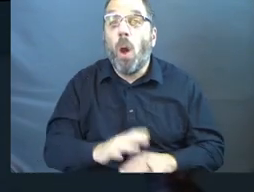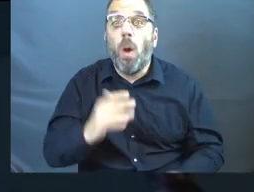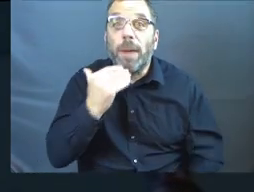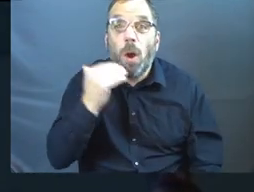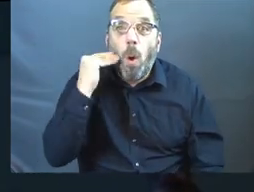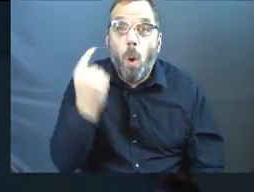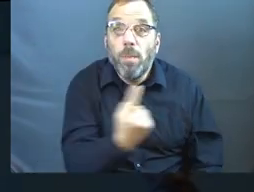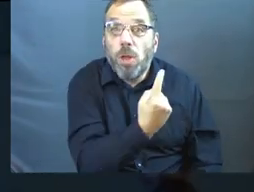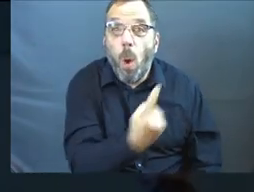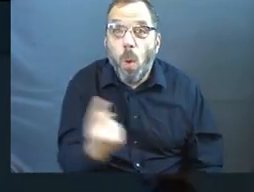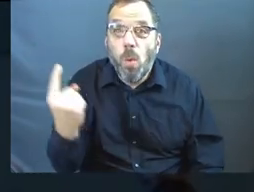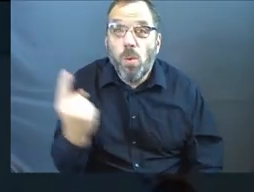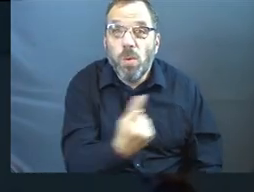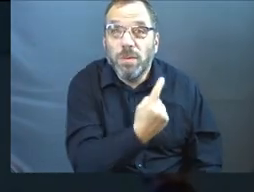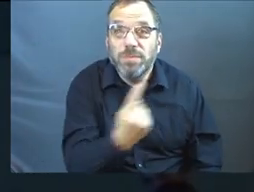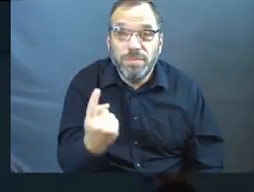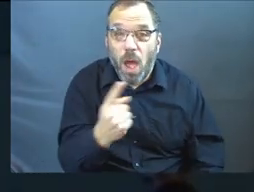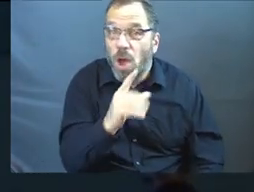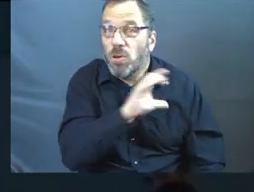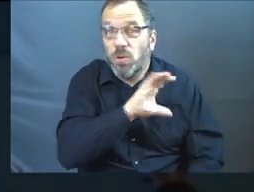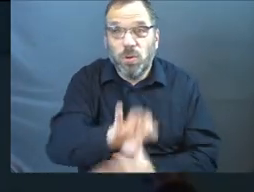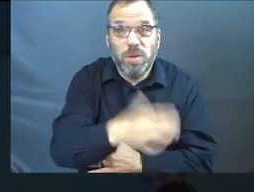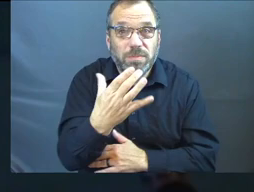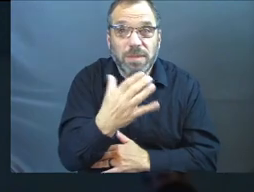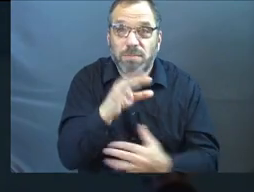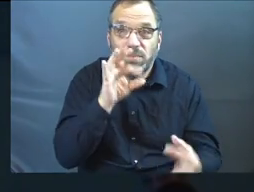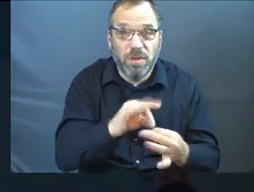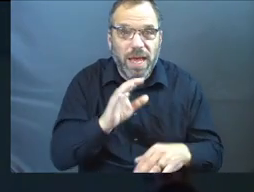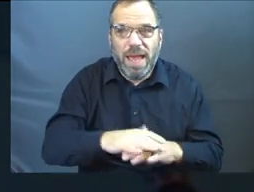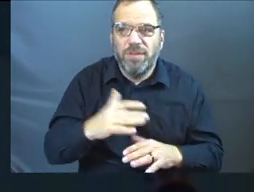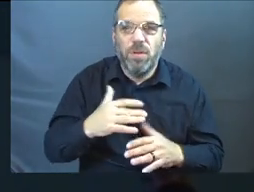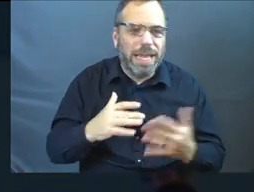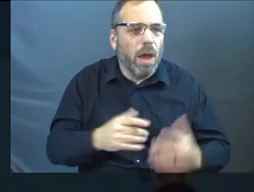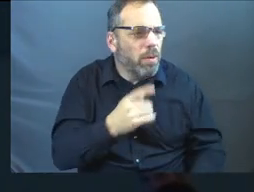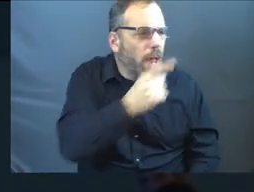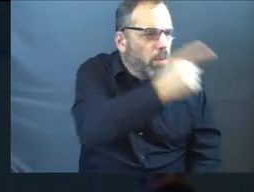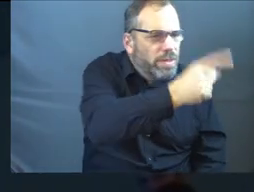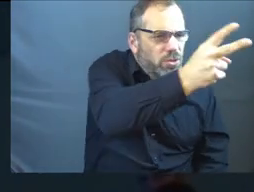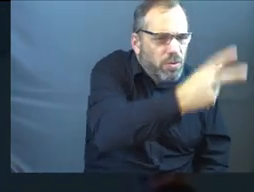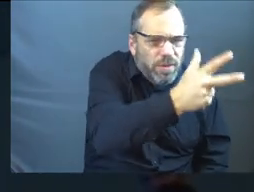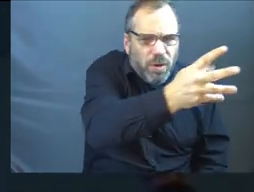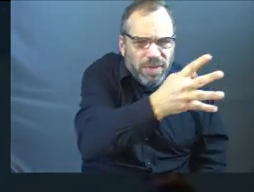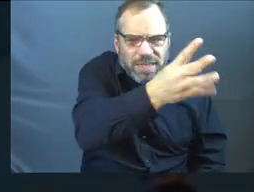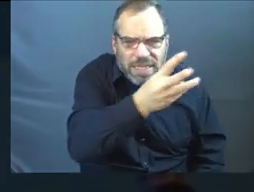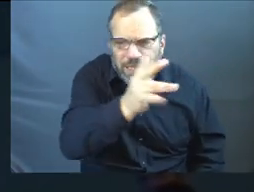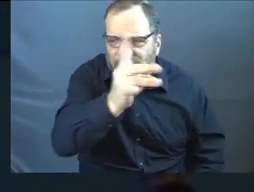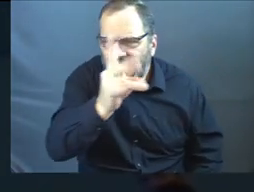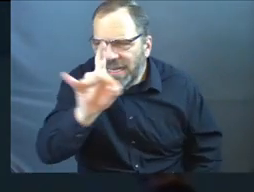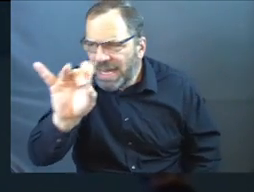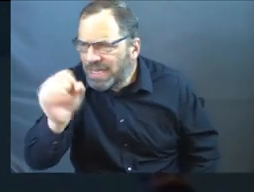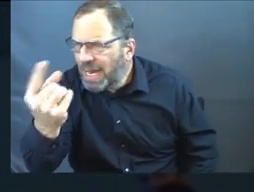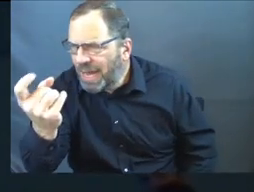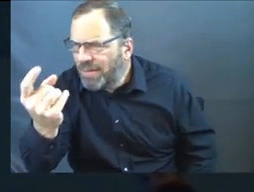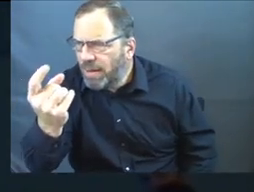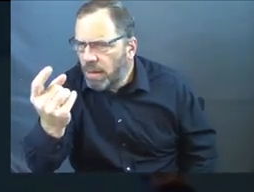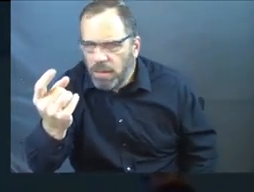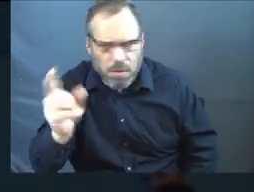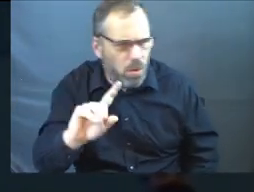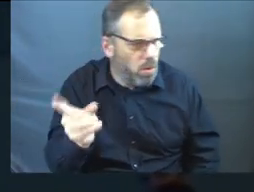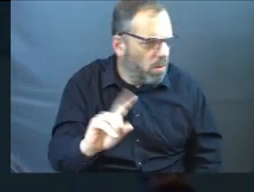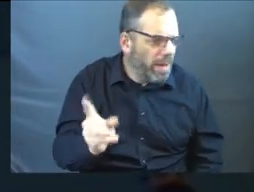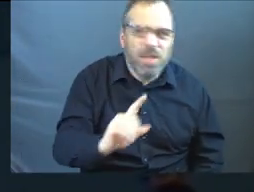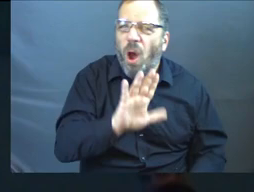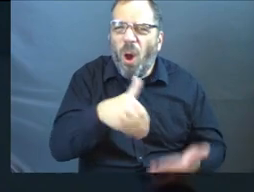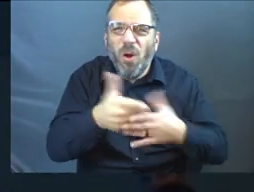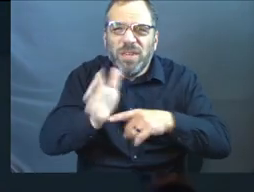great. Christmas will be perfect if you have a good head count. You know what I mean? Like, everything's fine. But seriously, don't all these